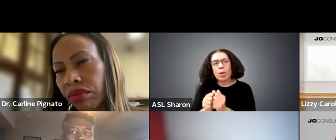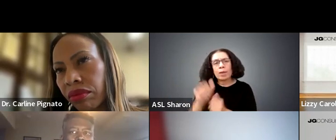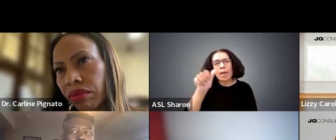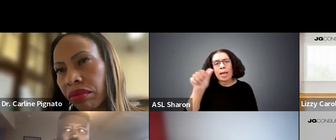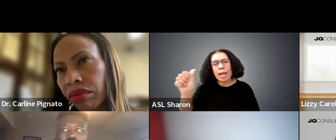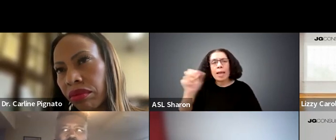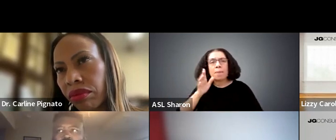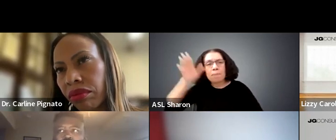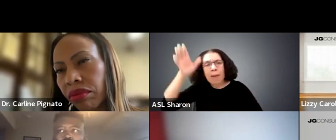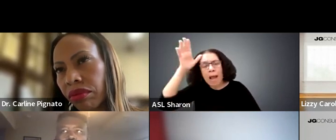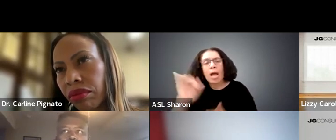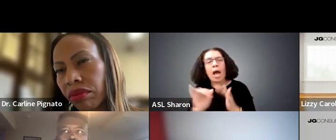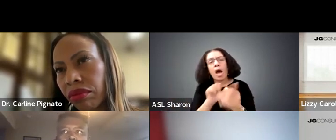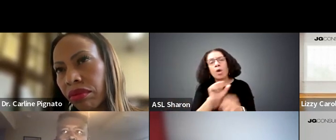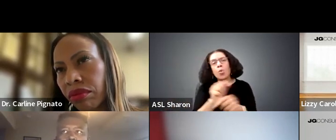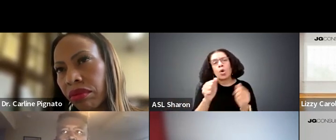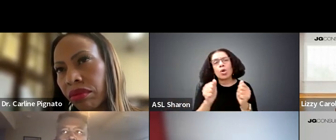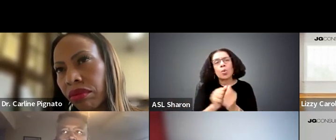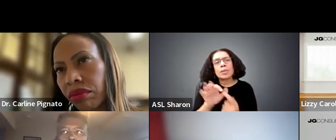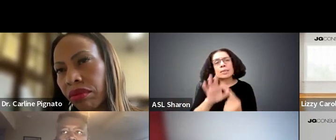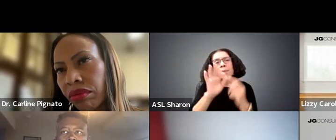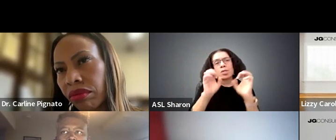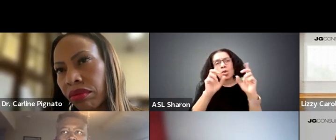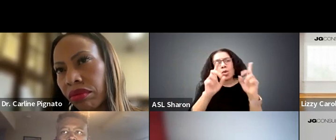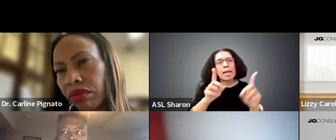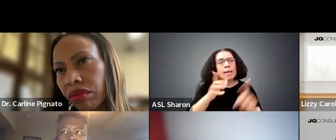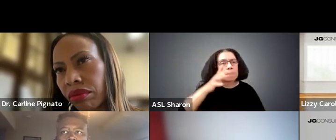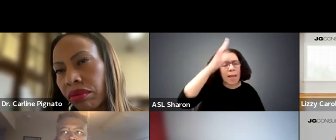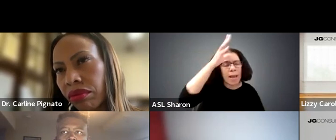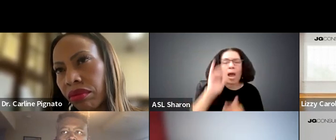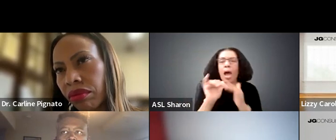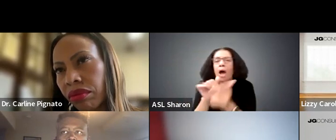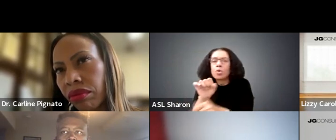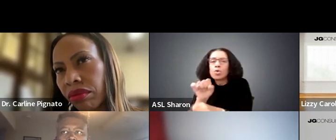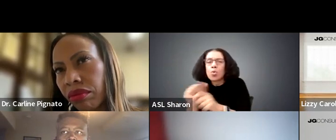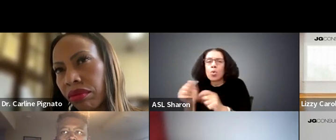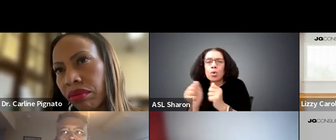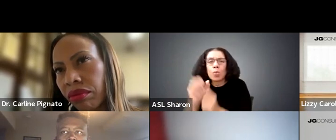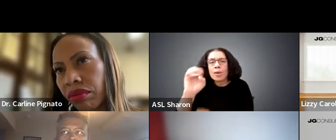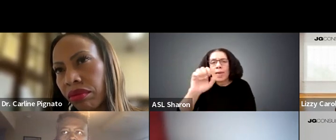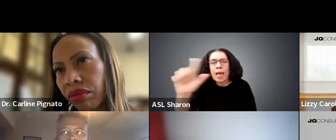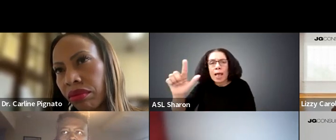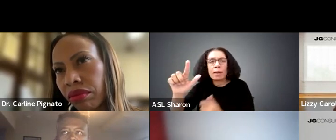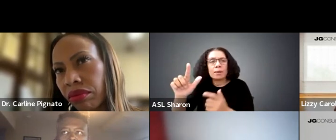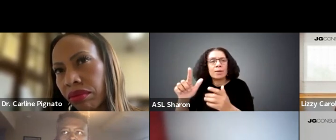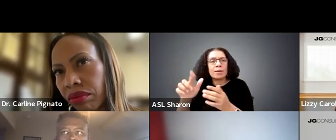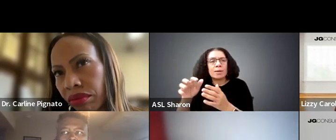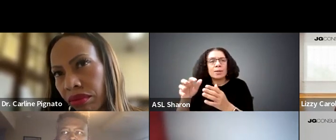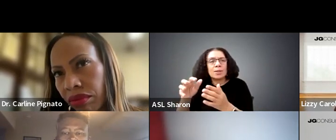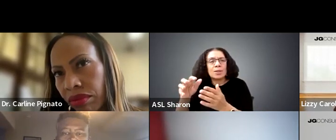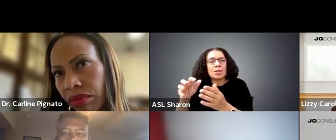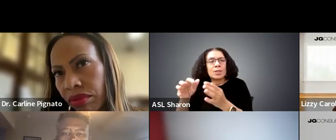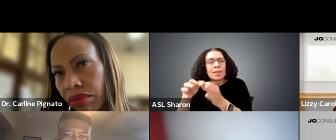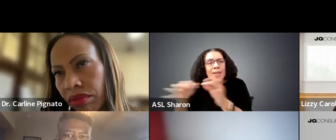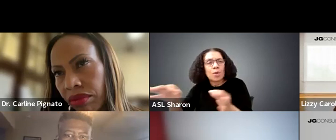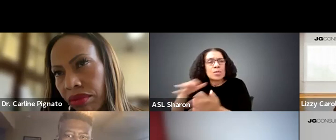with special education parents? How have you worked with English language learner parents? That's part of the work that we do in order to make that happen.